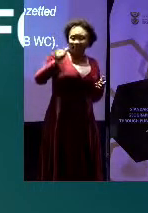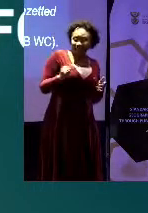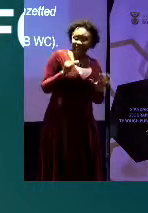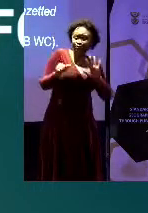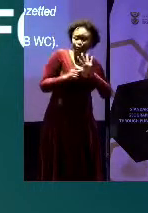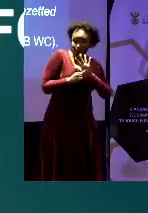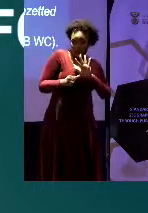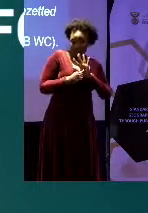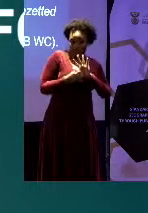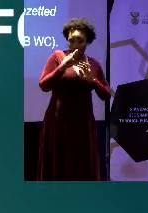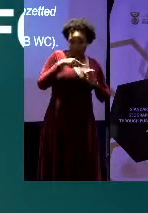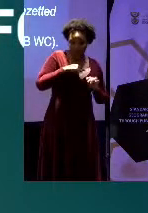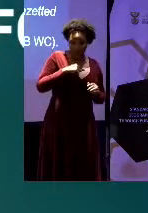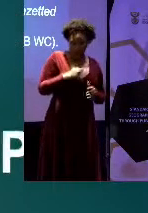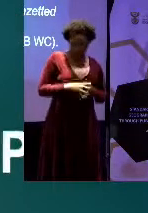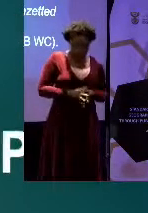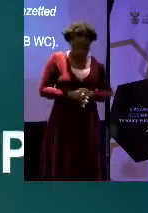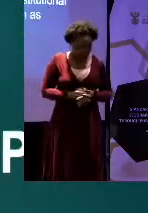stakeholder.